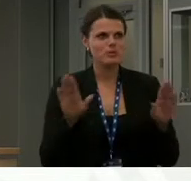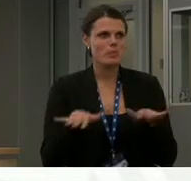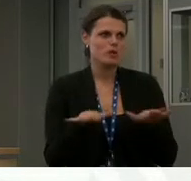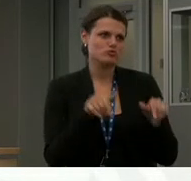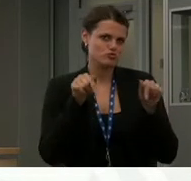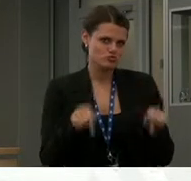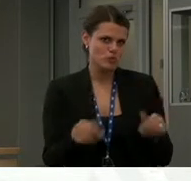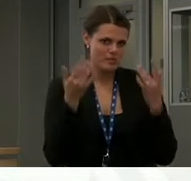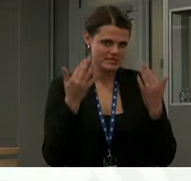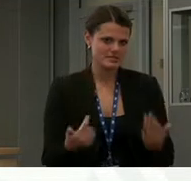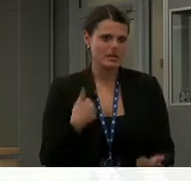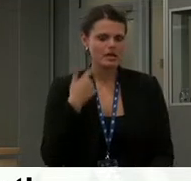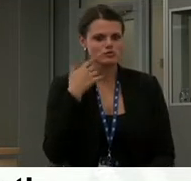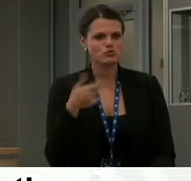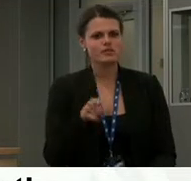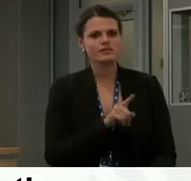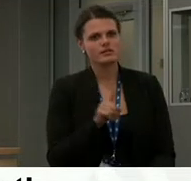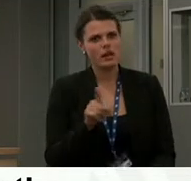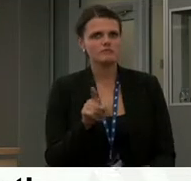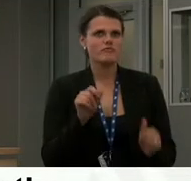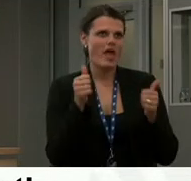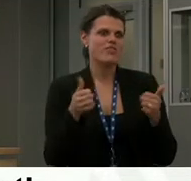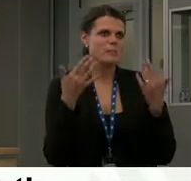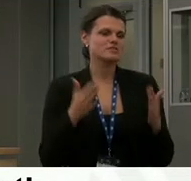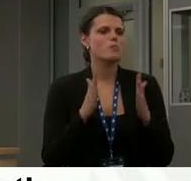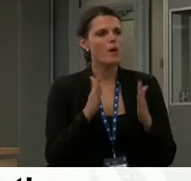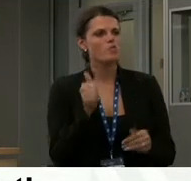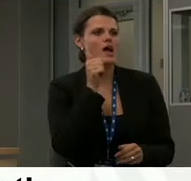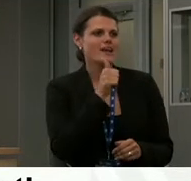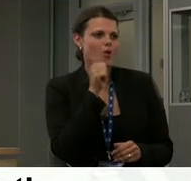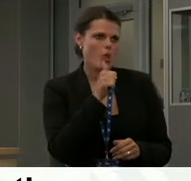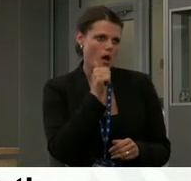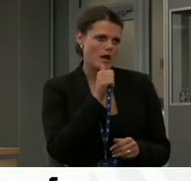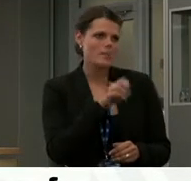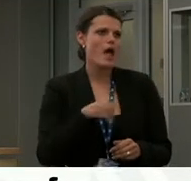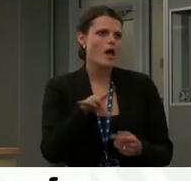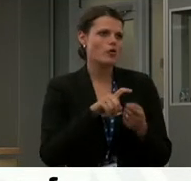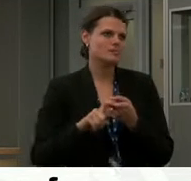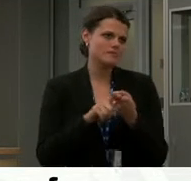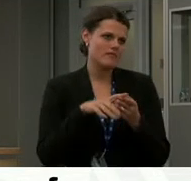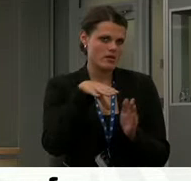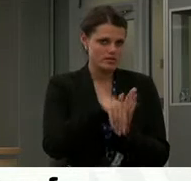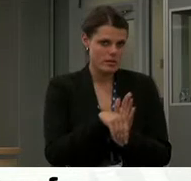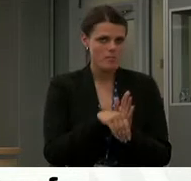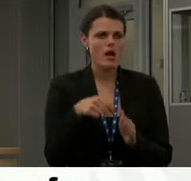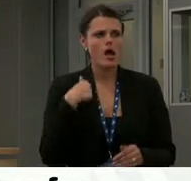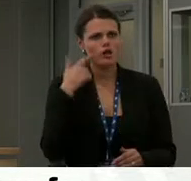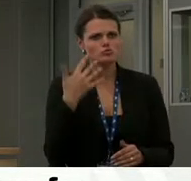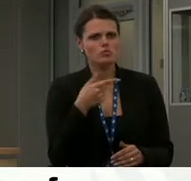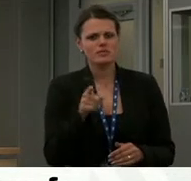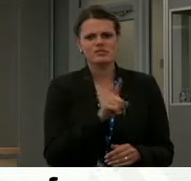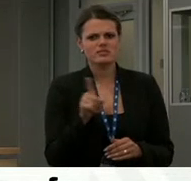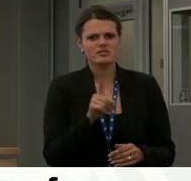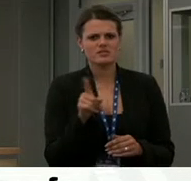organizing it. I think such events should be regular occurrences in the European Union. I think it's crucial